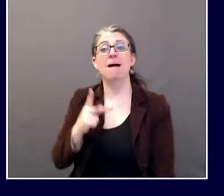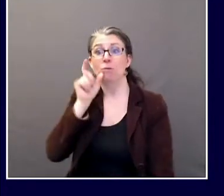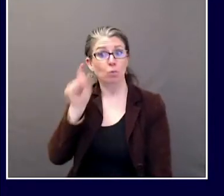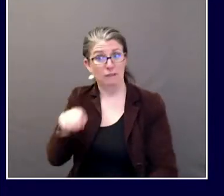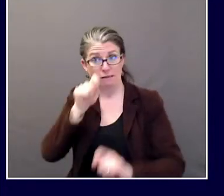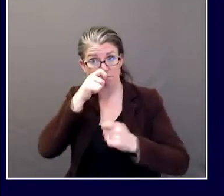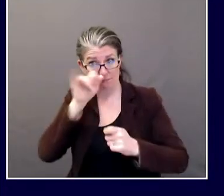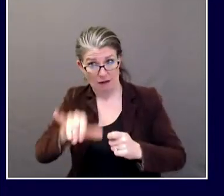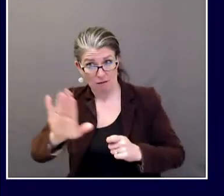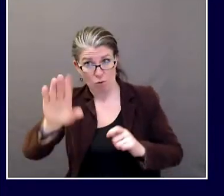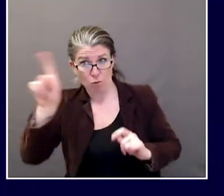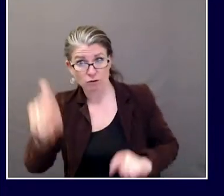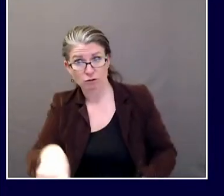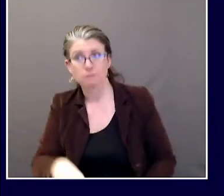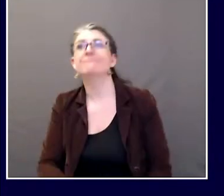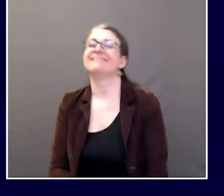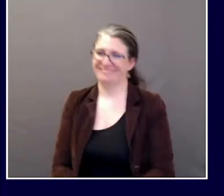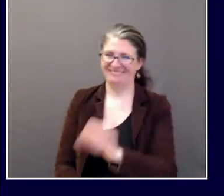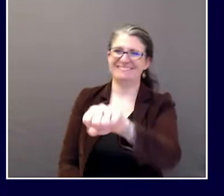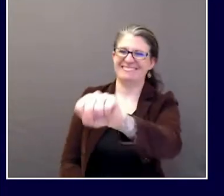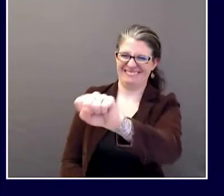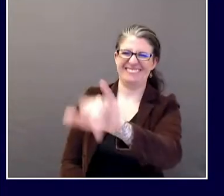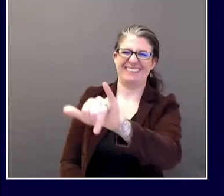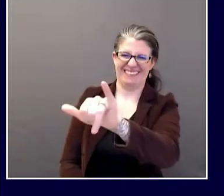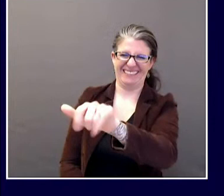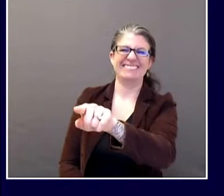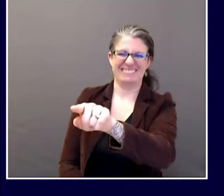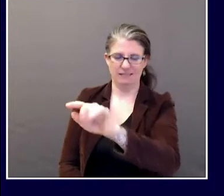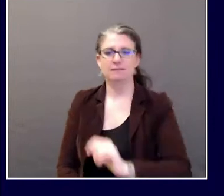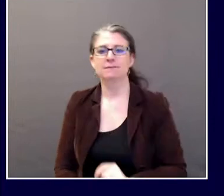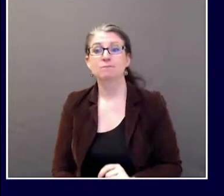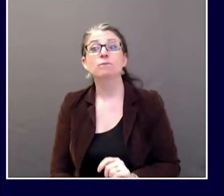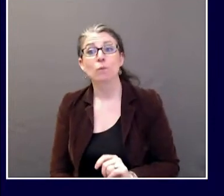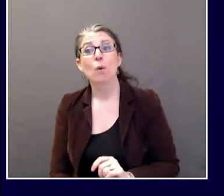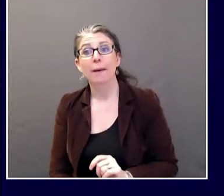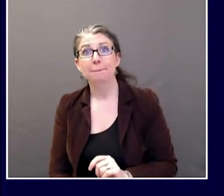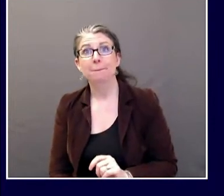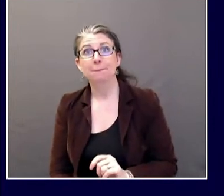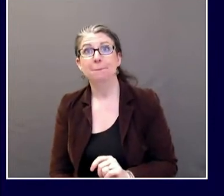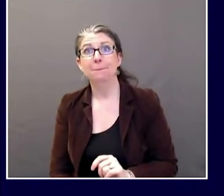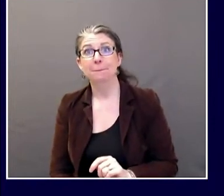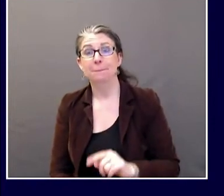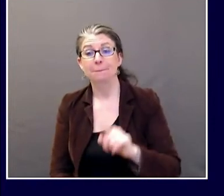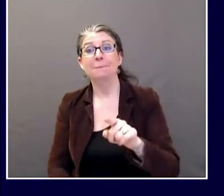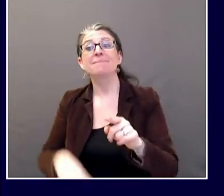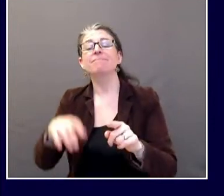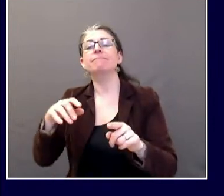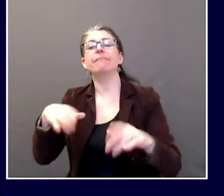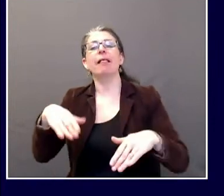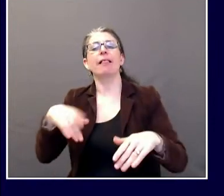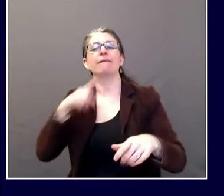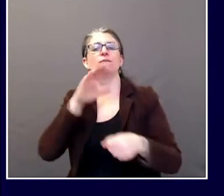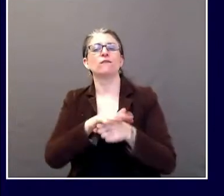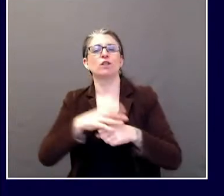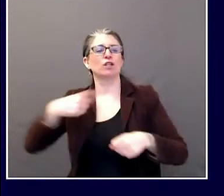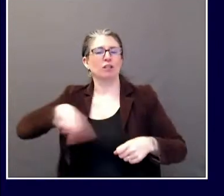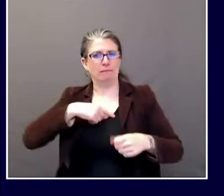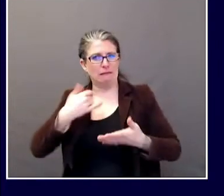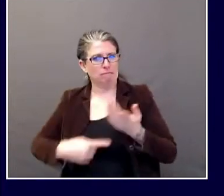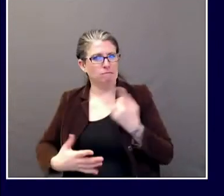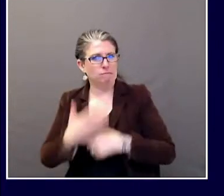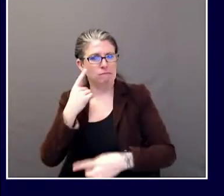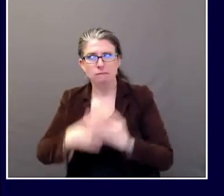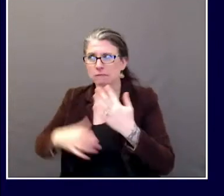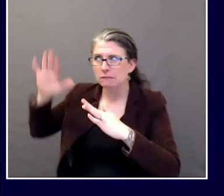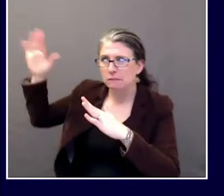any final analysis, the conclusions made with respect to that question. I know from talking with my colleagues